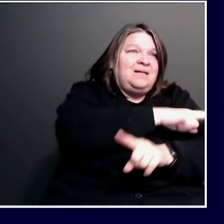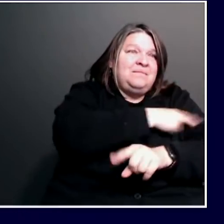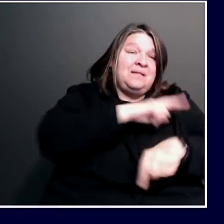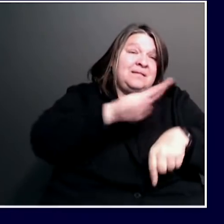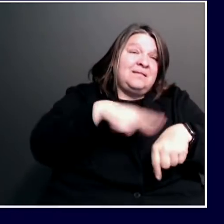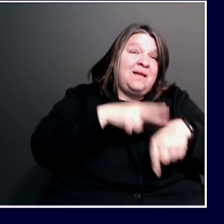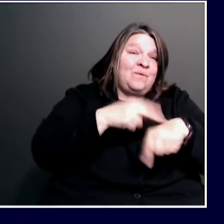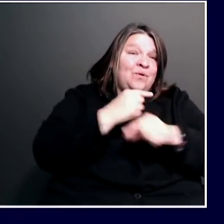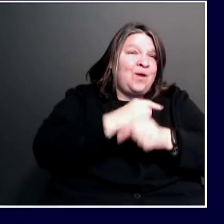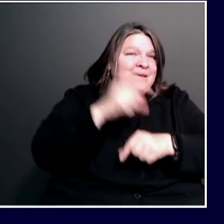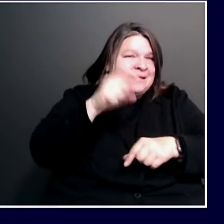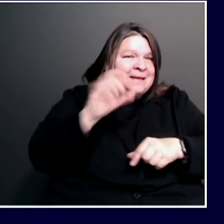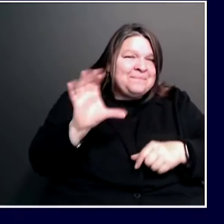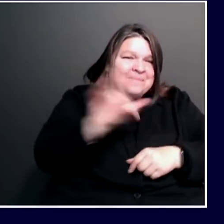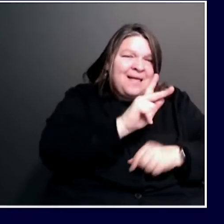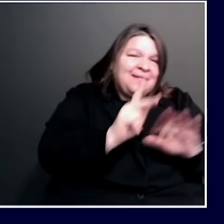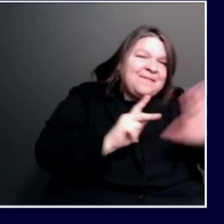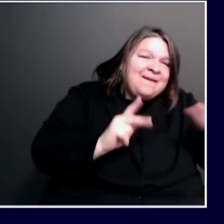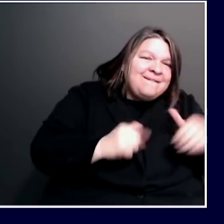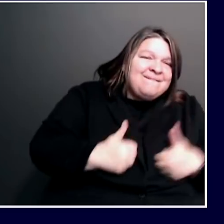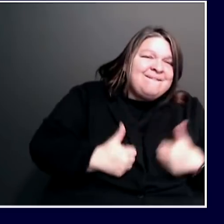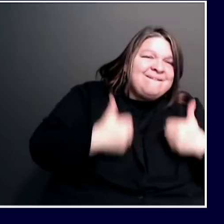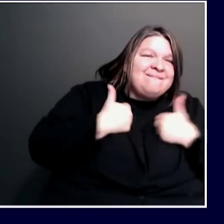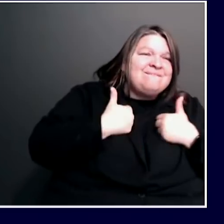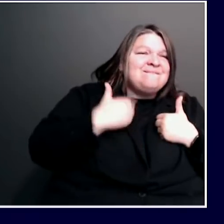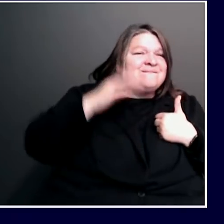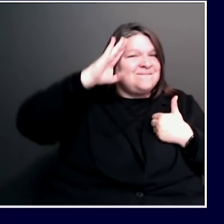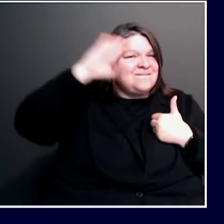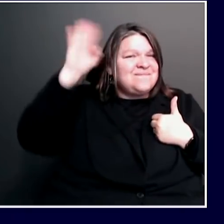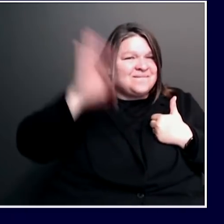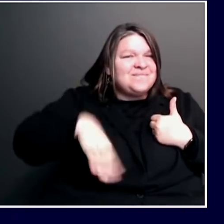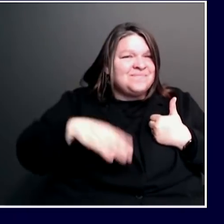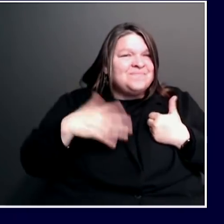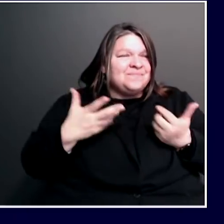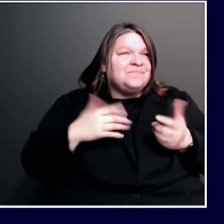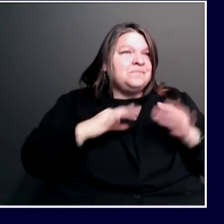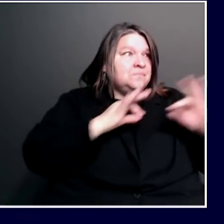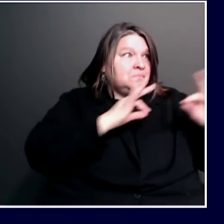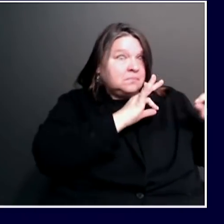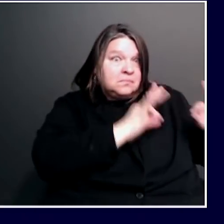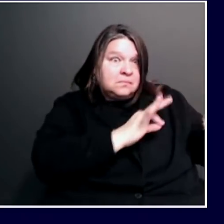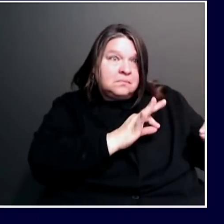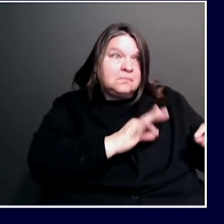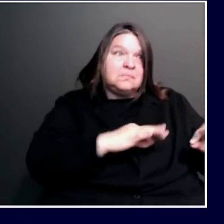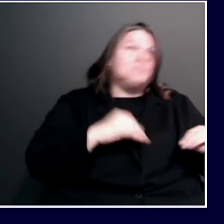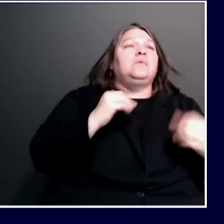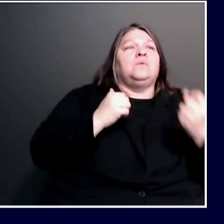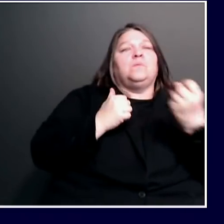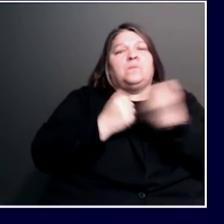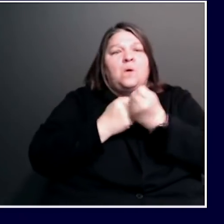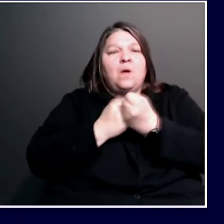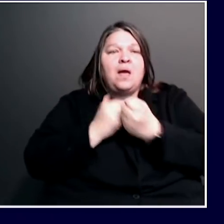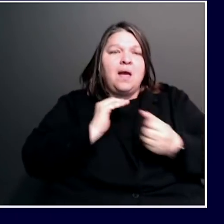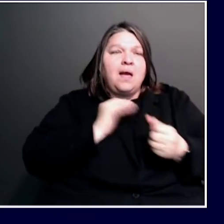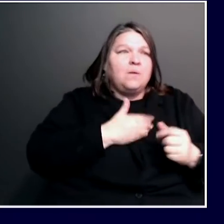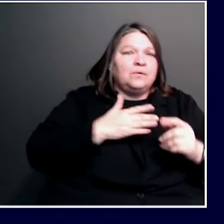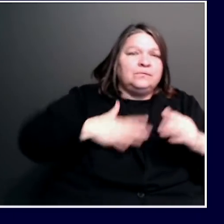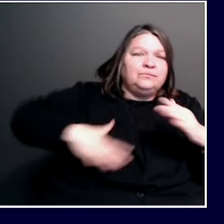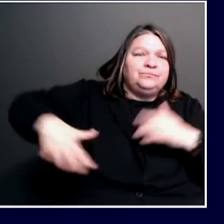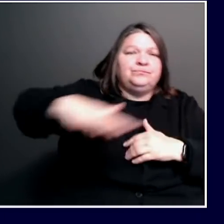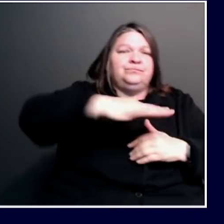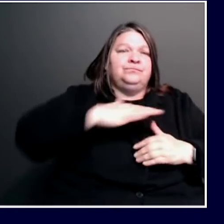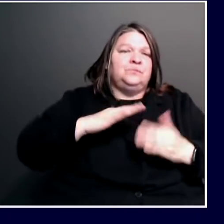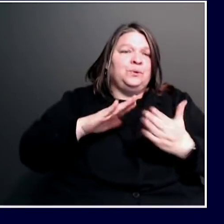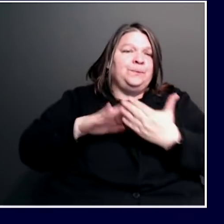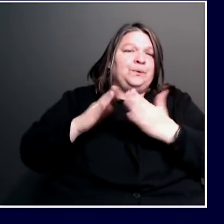it is used when we do have a crisis. And we're hopeful that with the trends we're seeing, that crisis will soon be to a